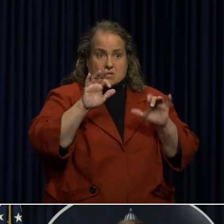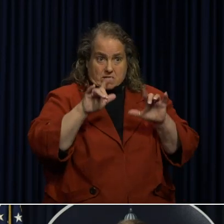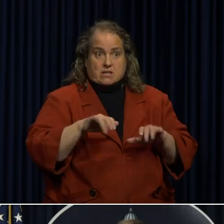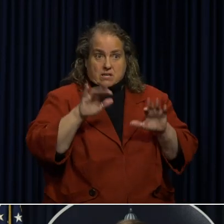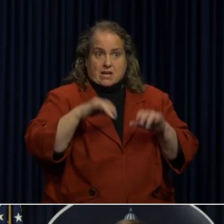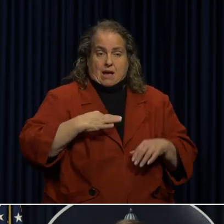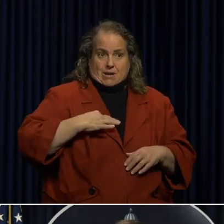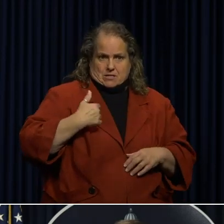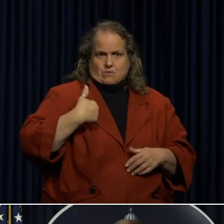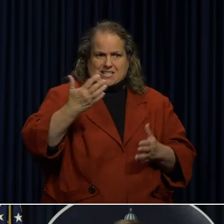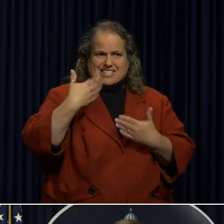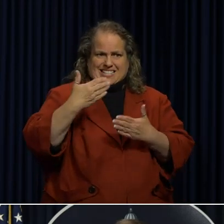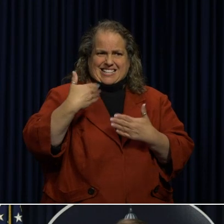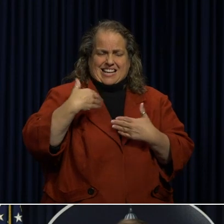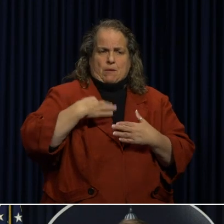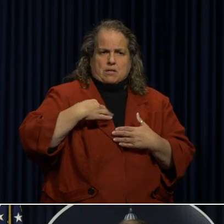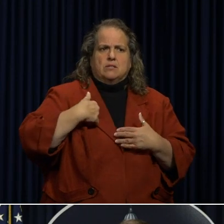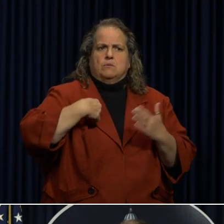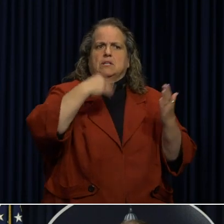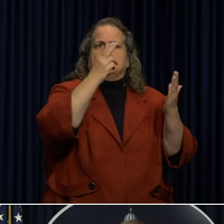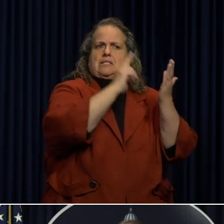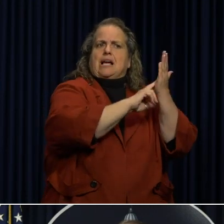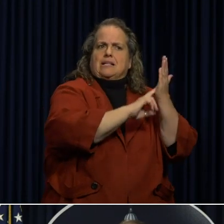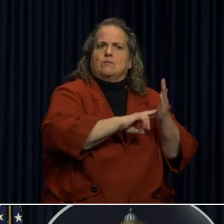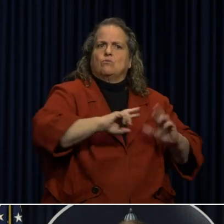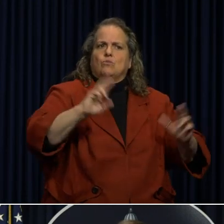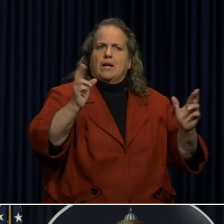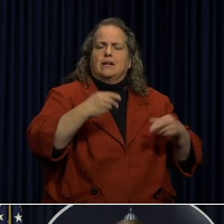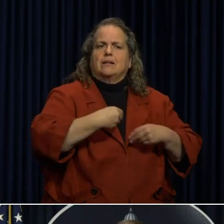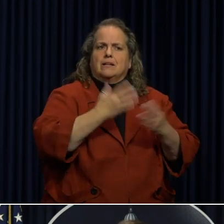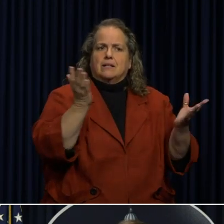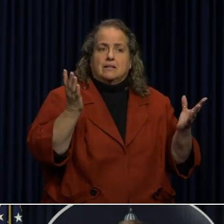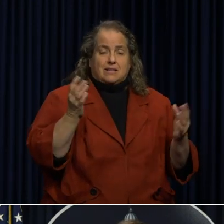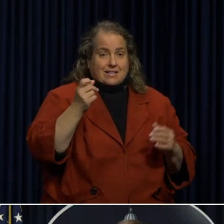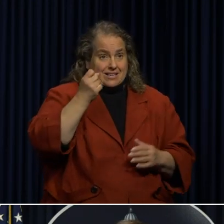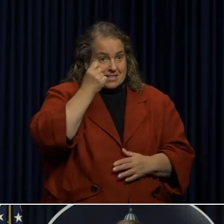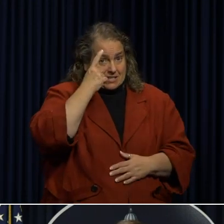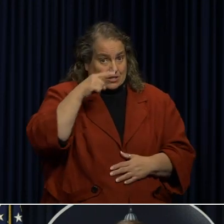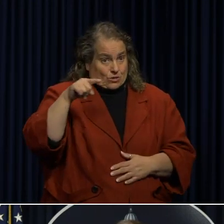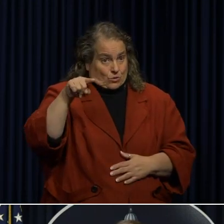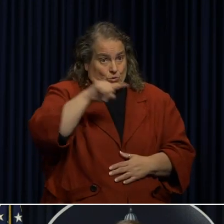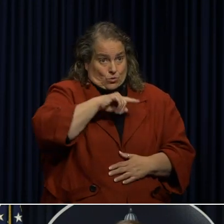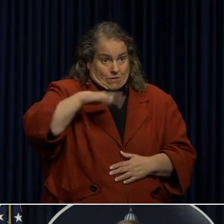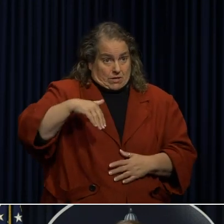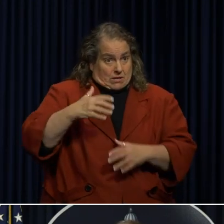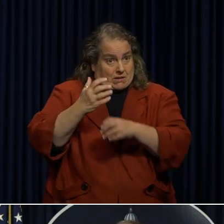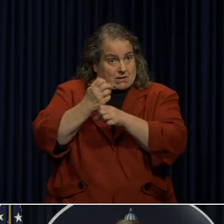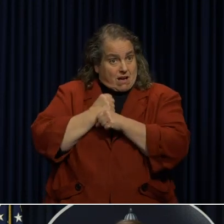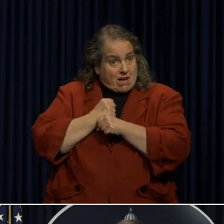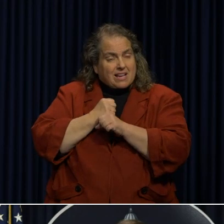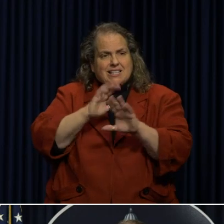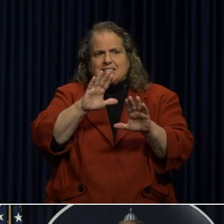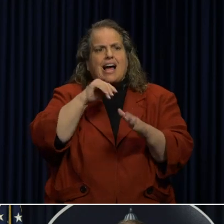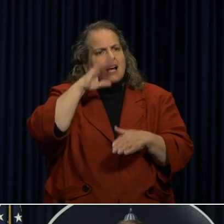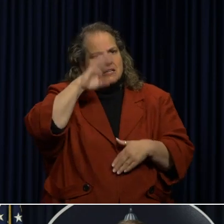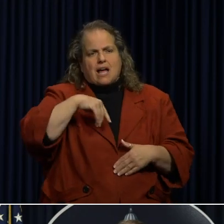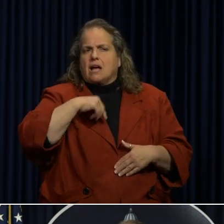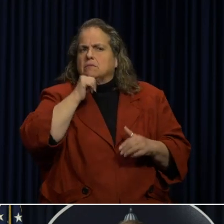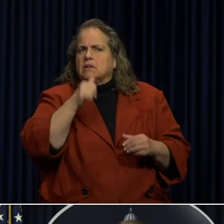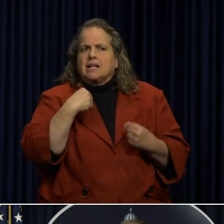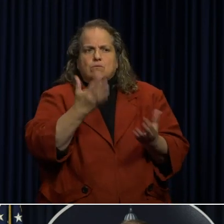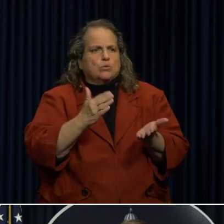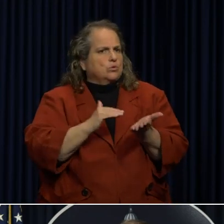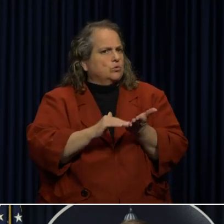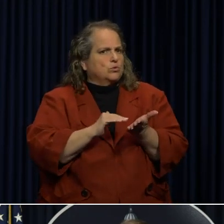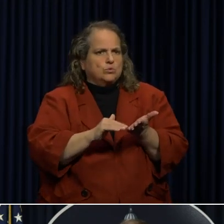and applications they have. Now, to everybody we haven't gotten to, that is not an excuse. And just because we've